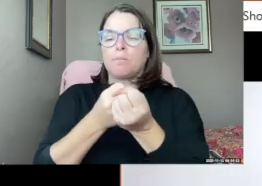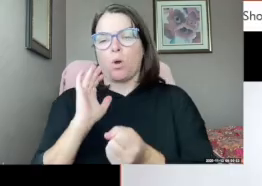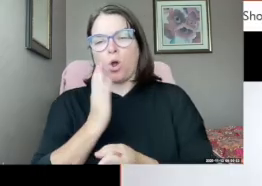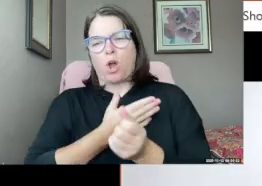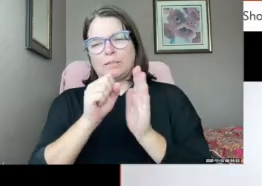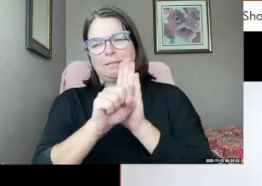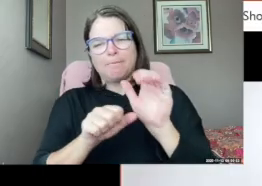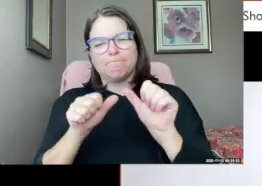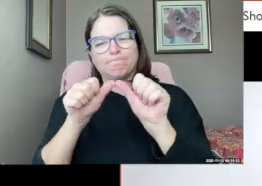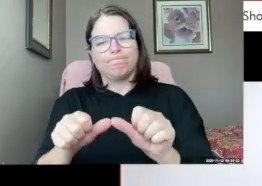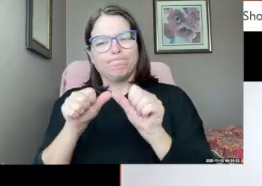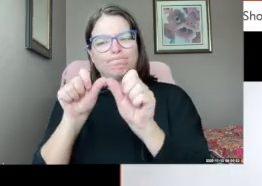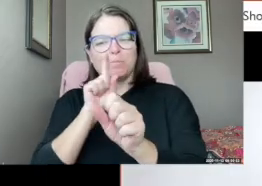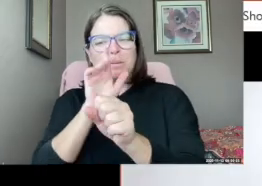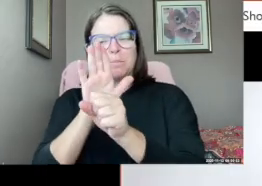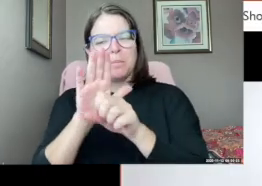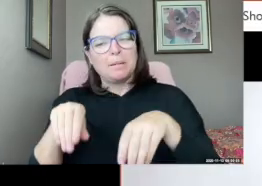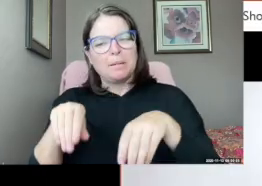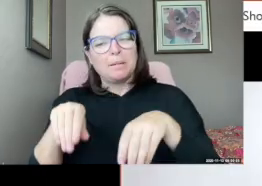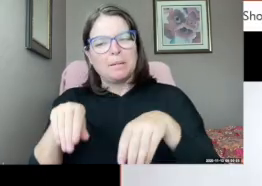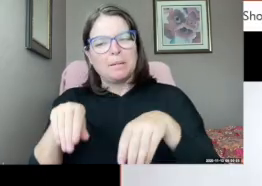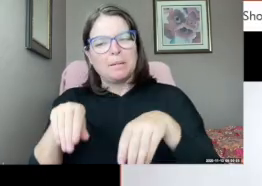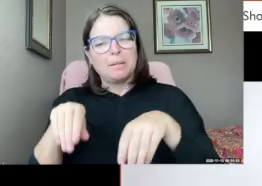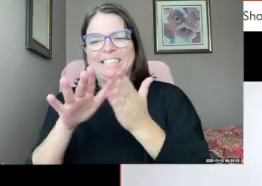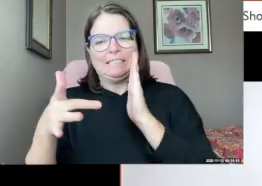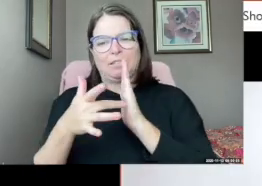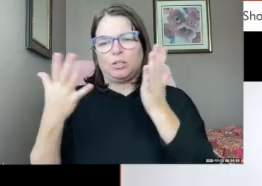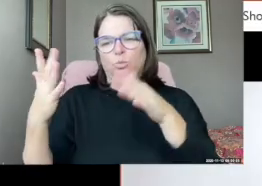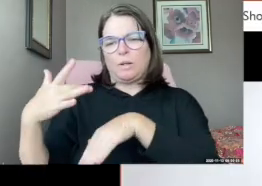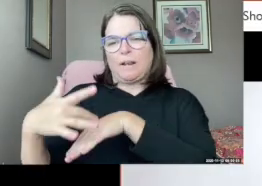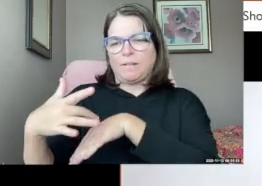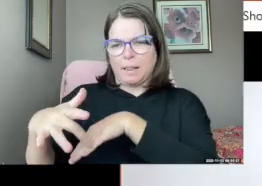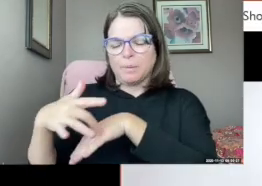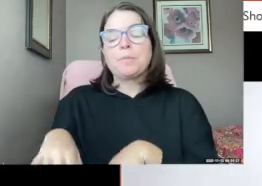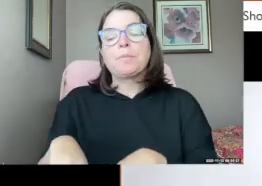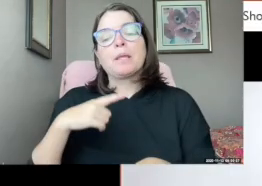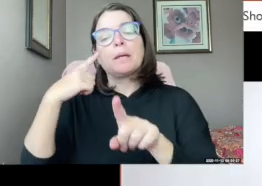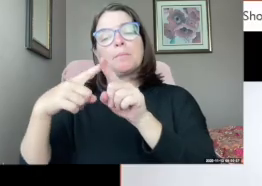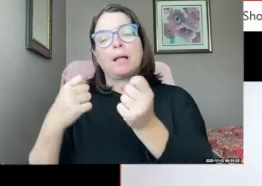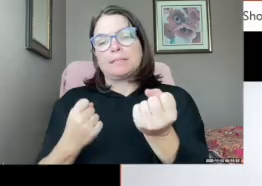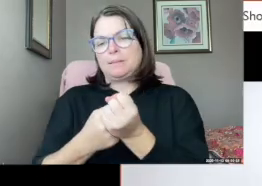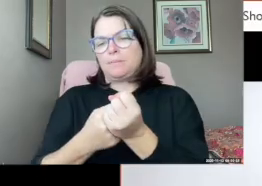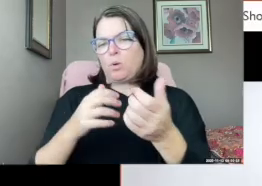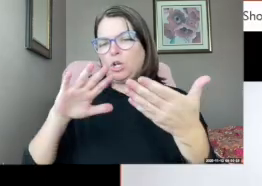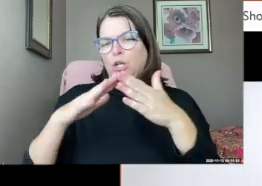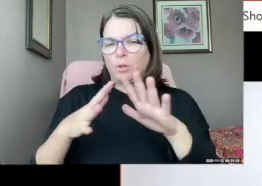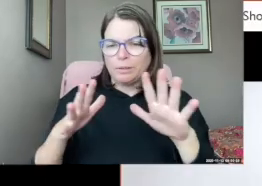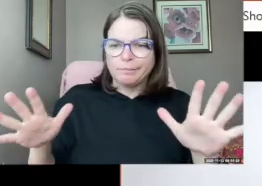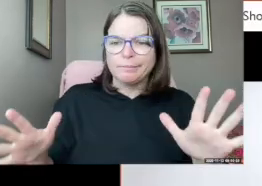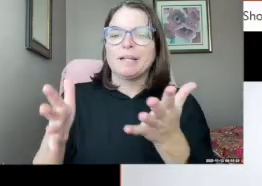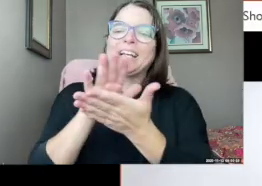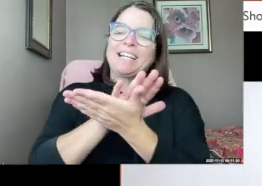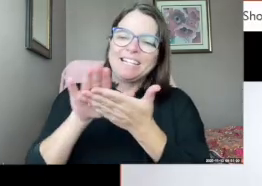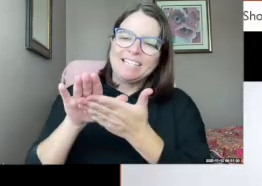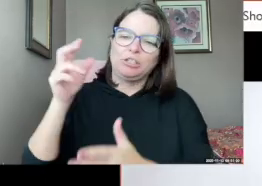continued commitment to equitably deploy the cleanest technology available and support community-driven